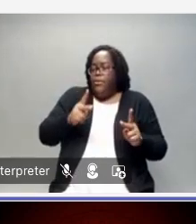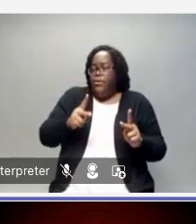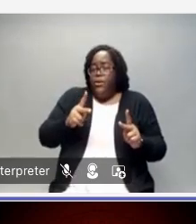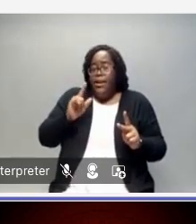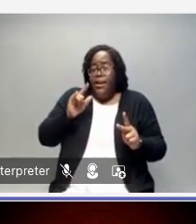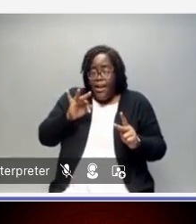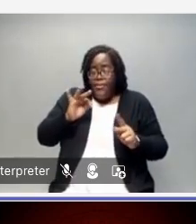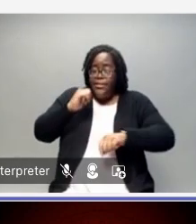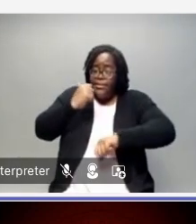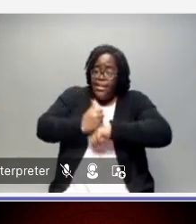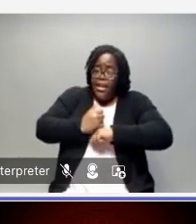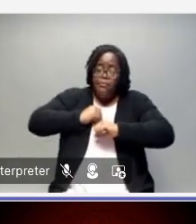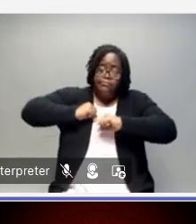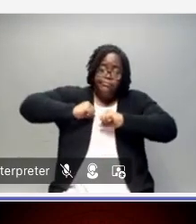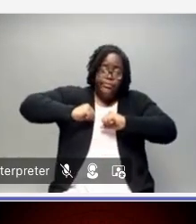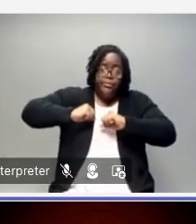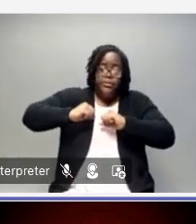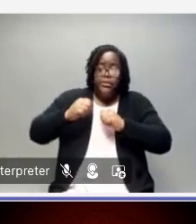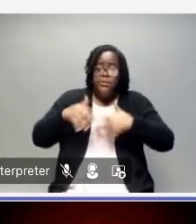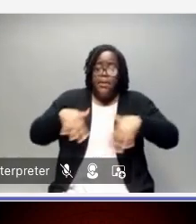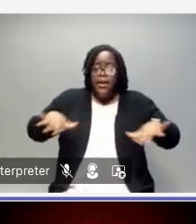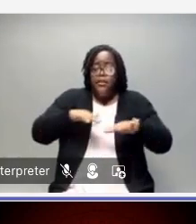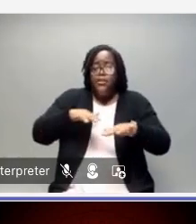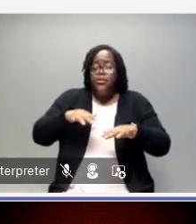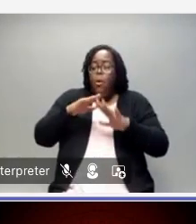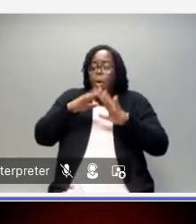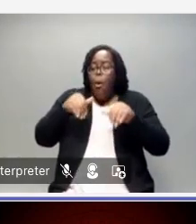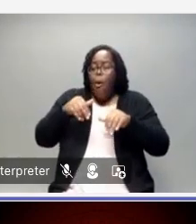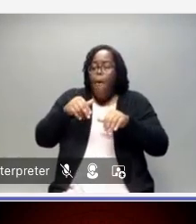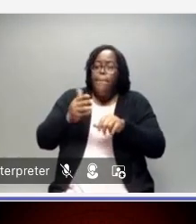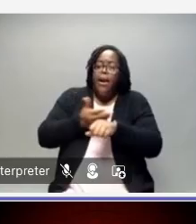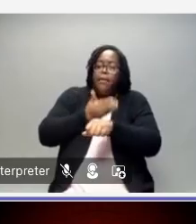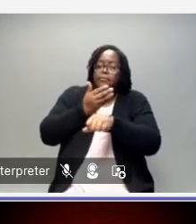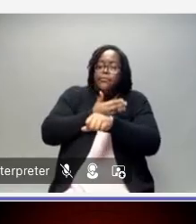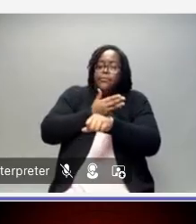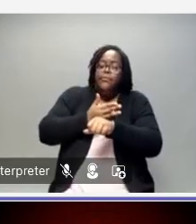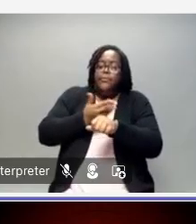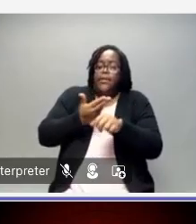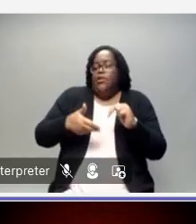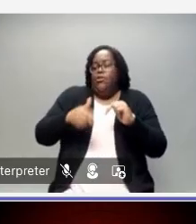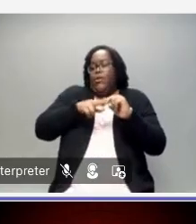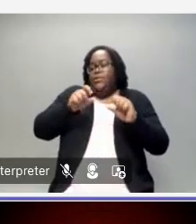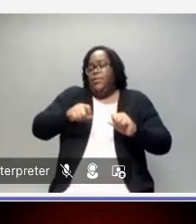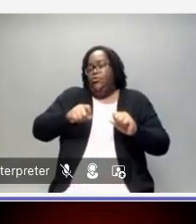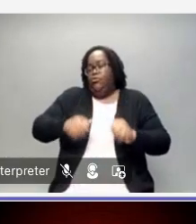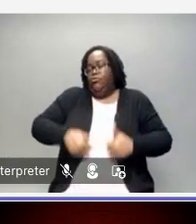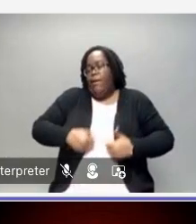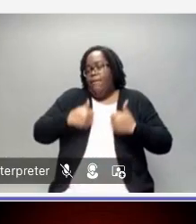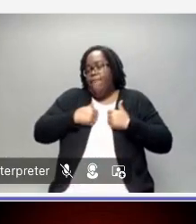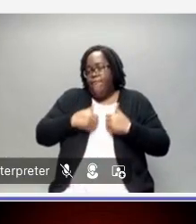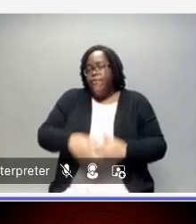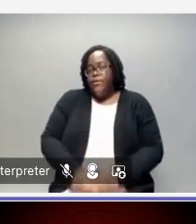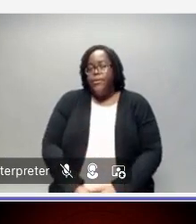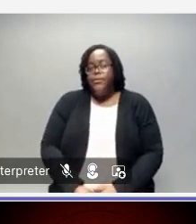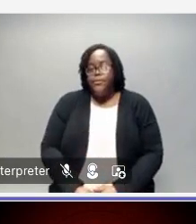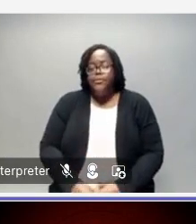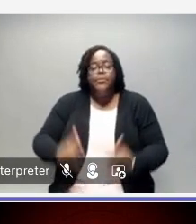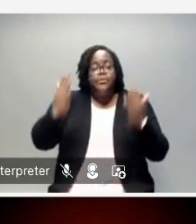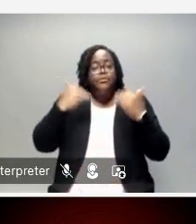space, with home hardening, it increases your home chances of survival. Next slide.